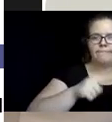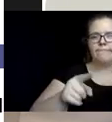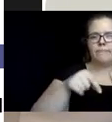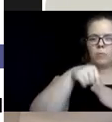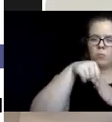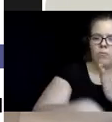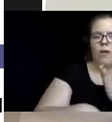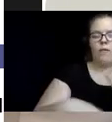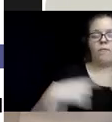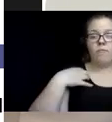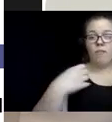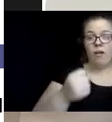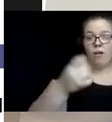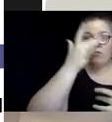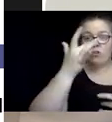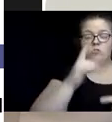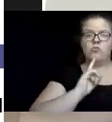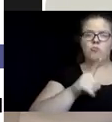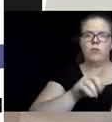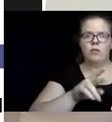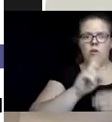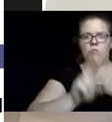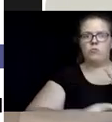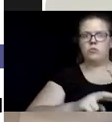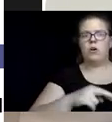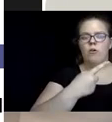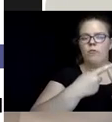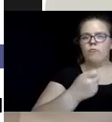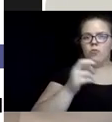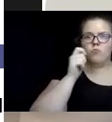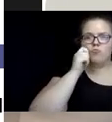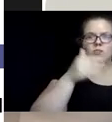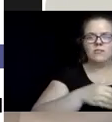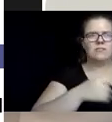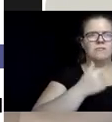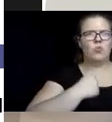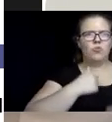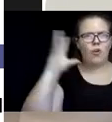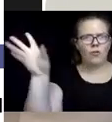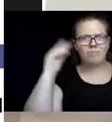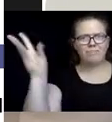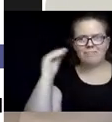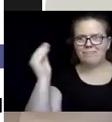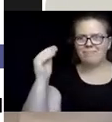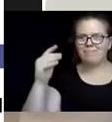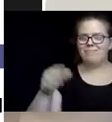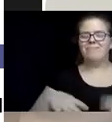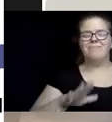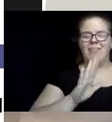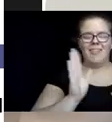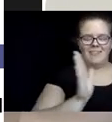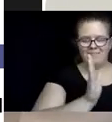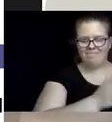conditions were really a result of racism that has, I'm sorry for the siren, I'll let that go